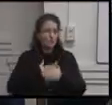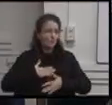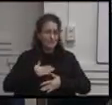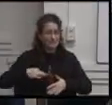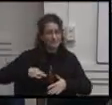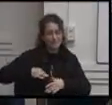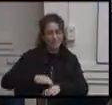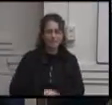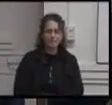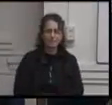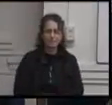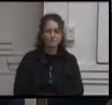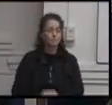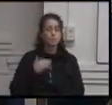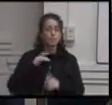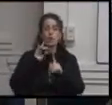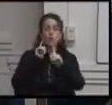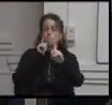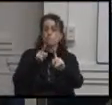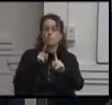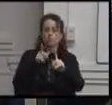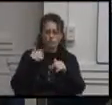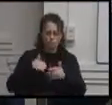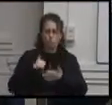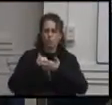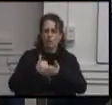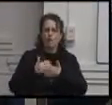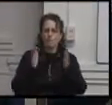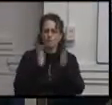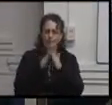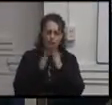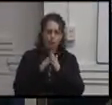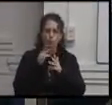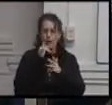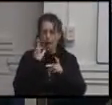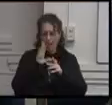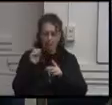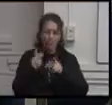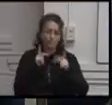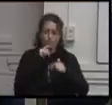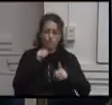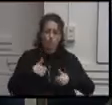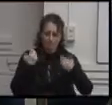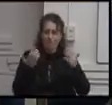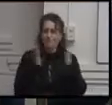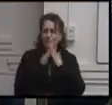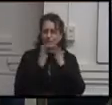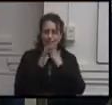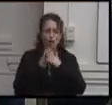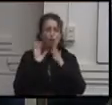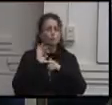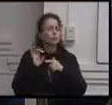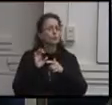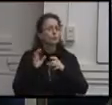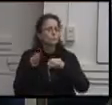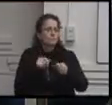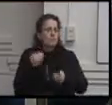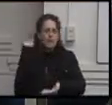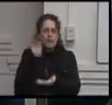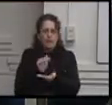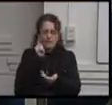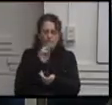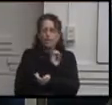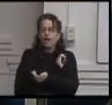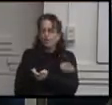assist Brattleboro residents, businesses, and town government in reducing energy consumption and costs through conservation, increased energy efficiency,